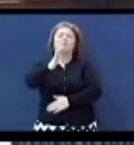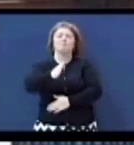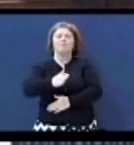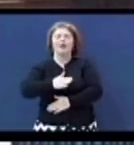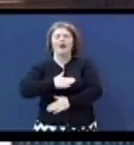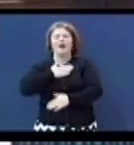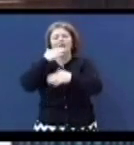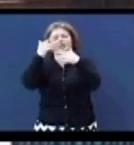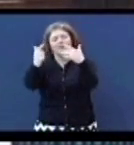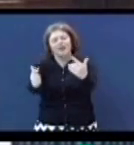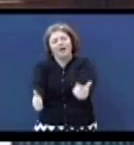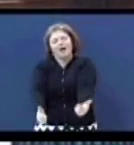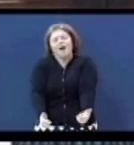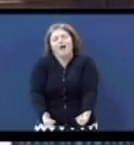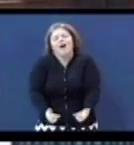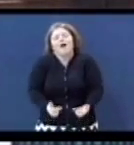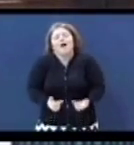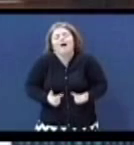In my